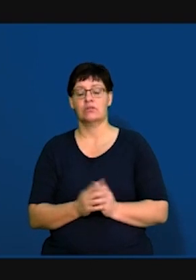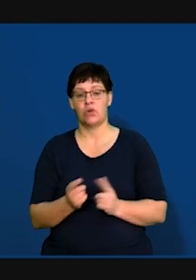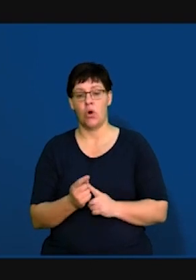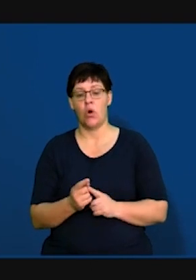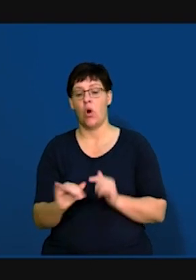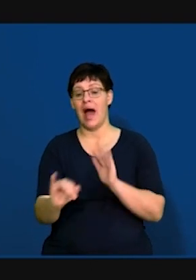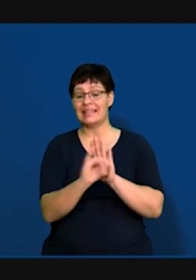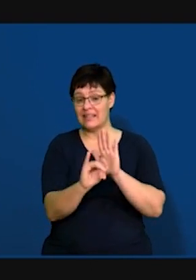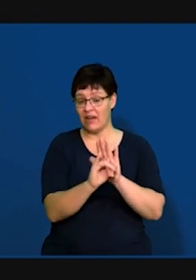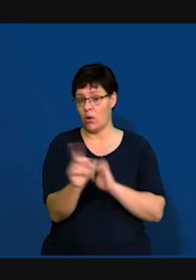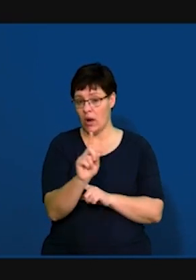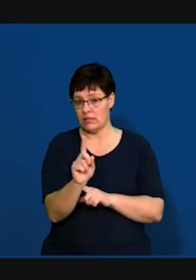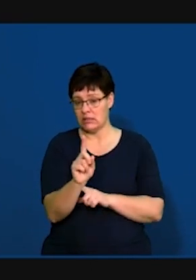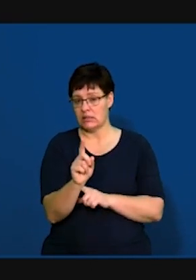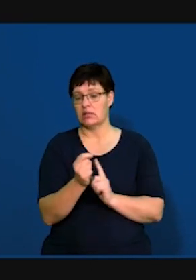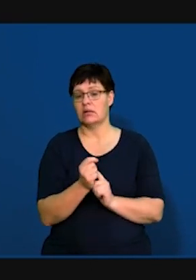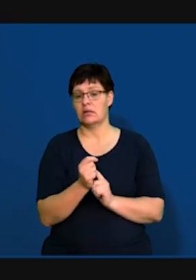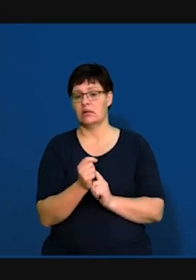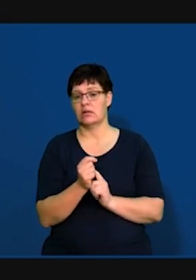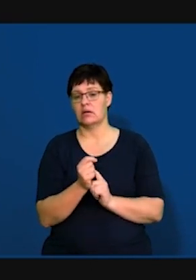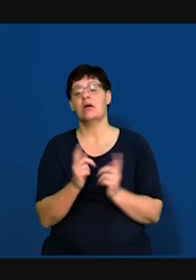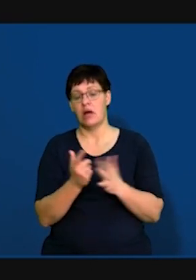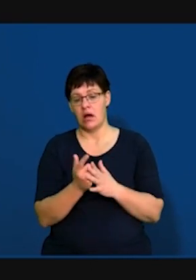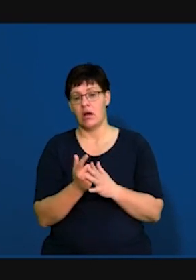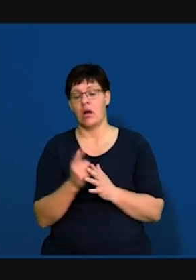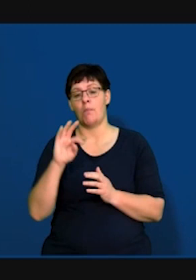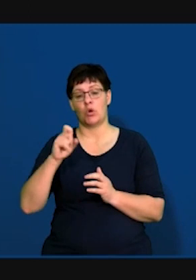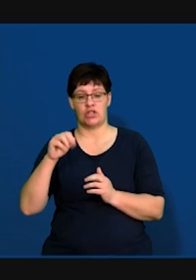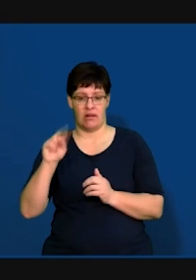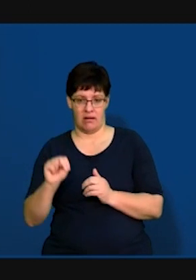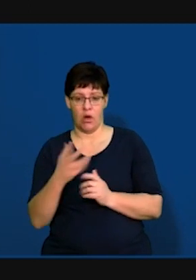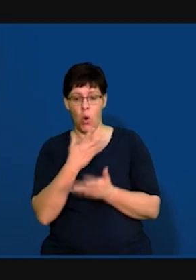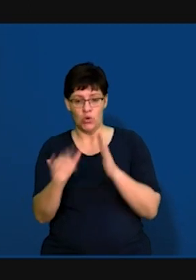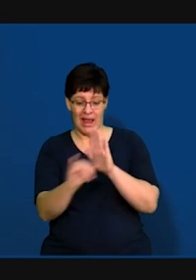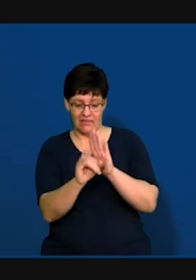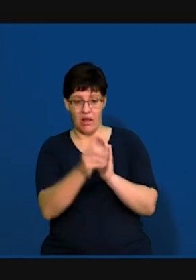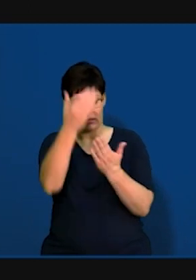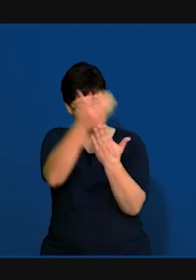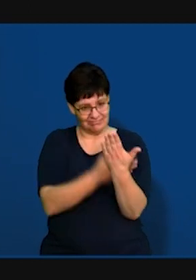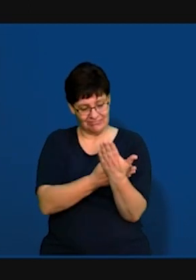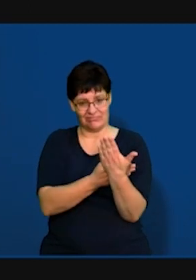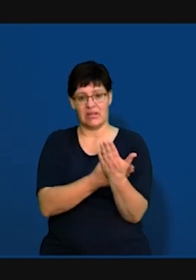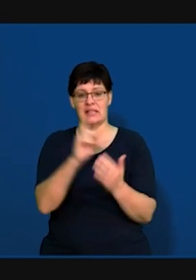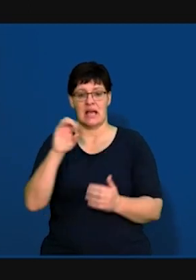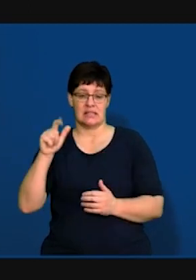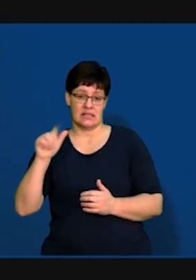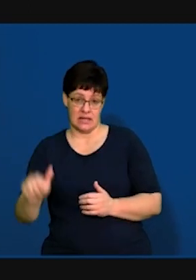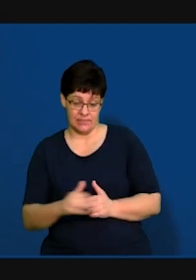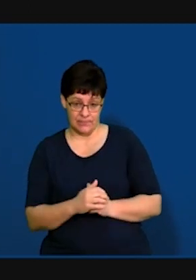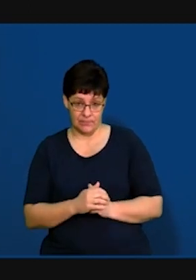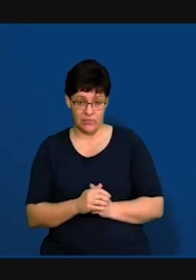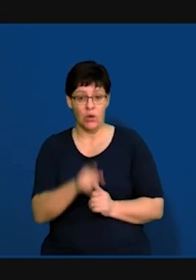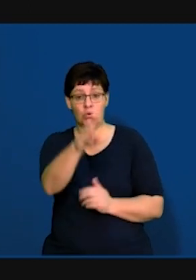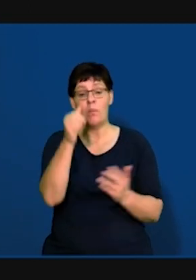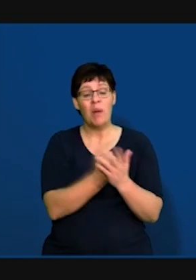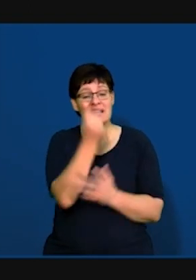the correct equation of motion. This is also provided in the data sheet, all right? And then make sure that you